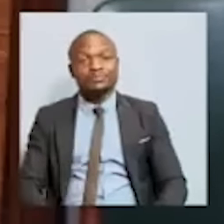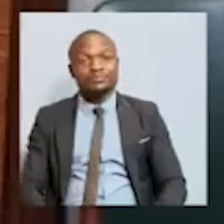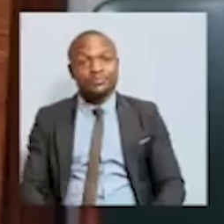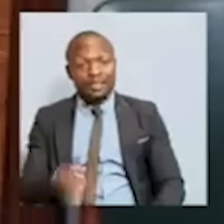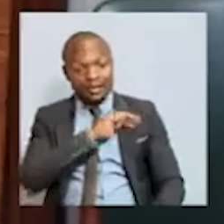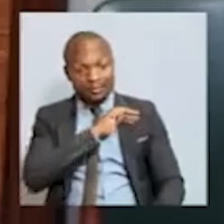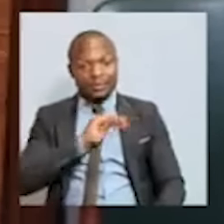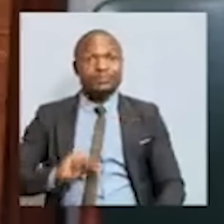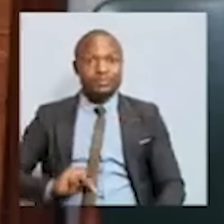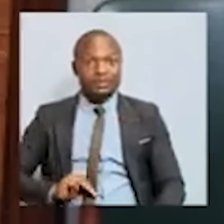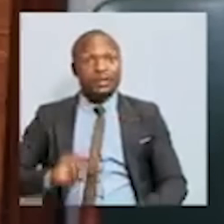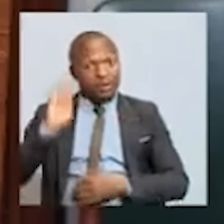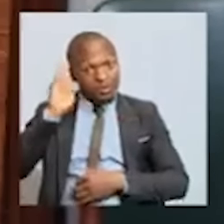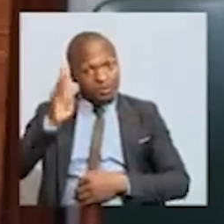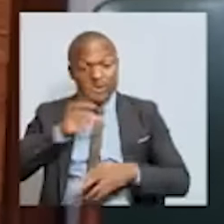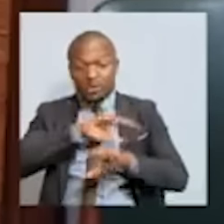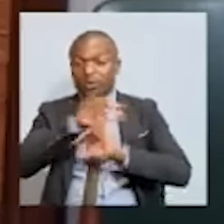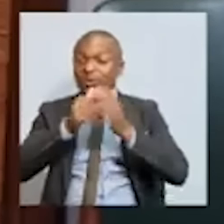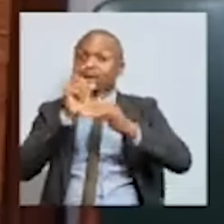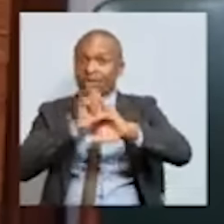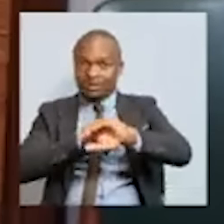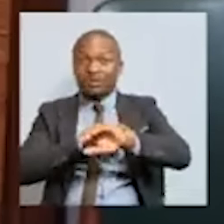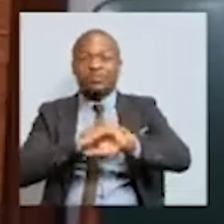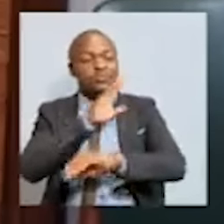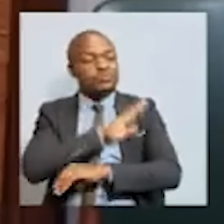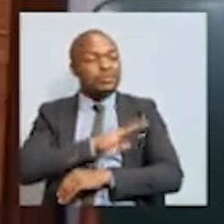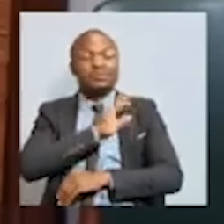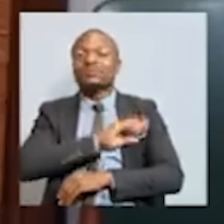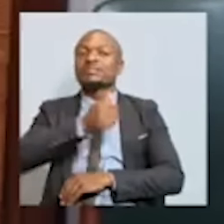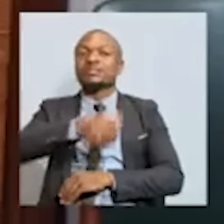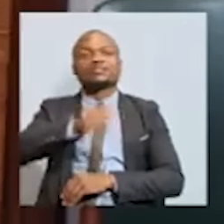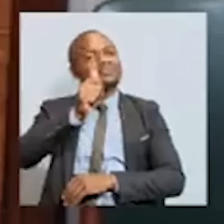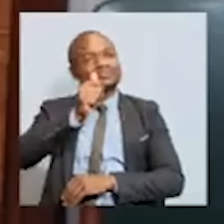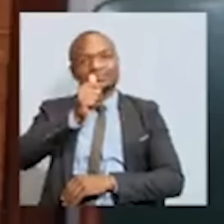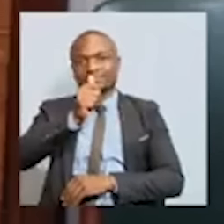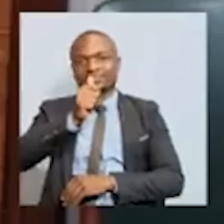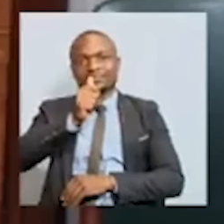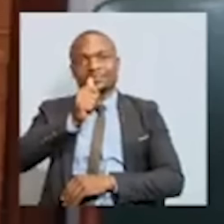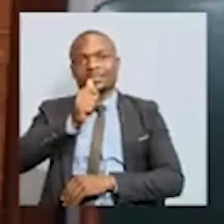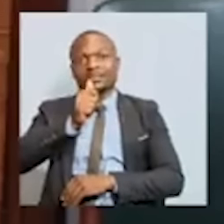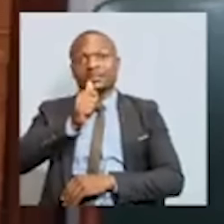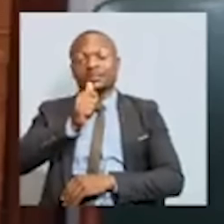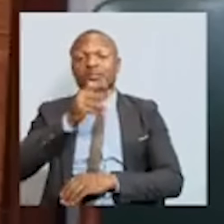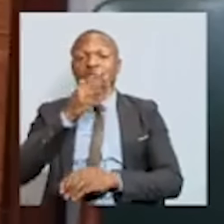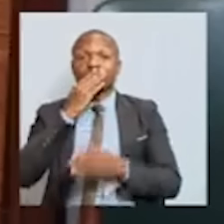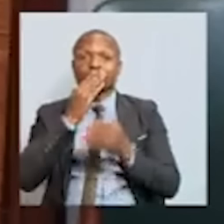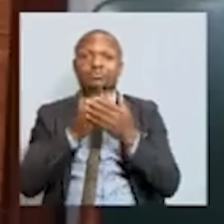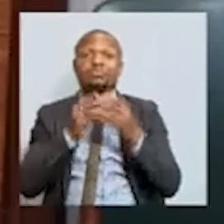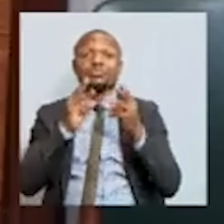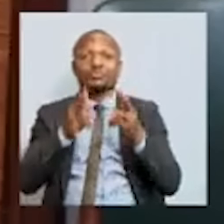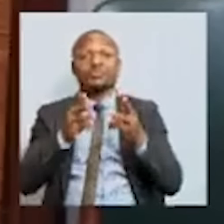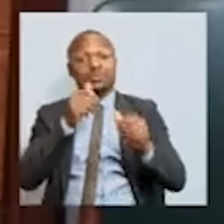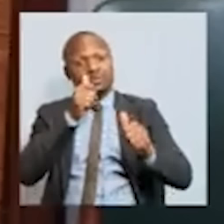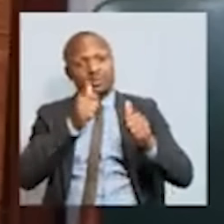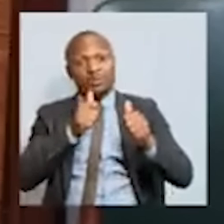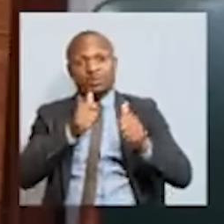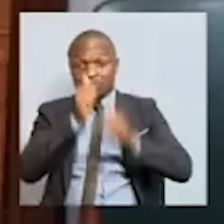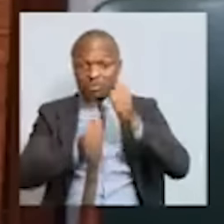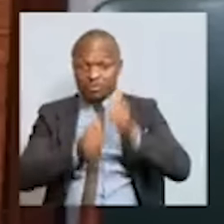203.1, a member shall at all times conduct himself or herself in a manner that upholds the